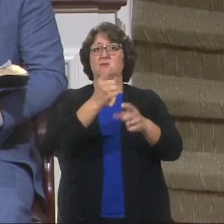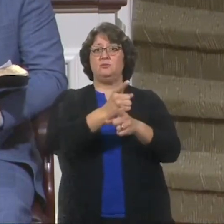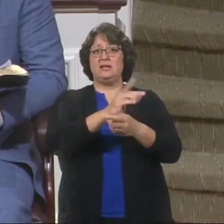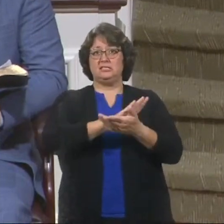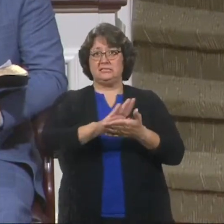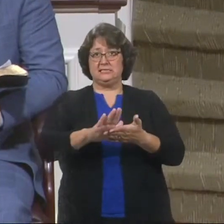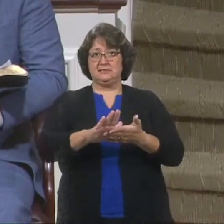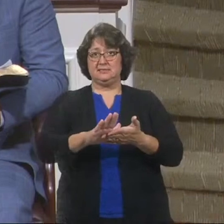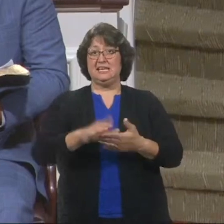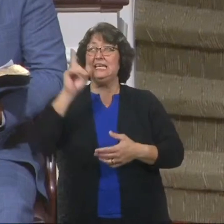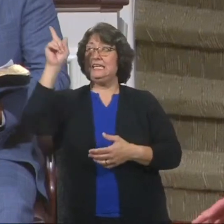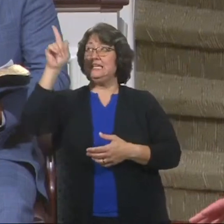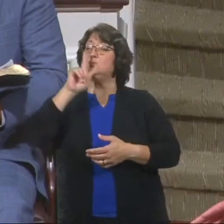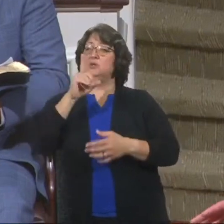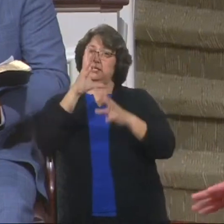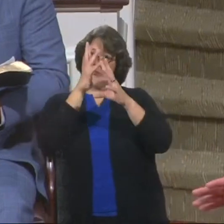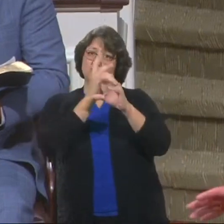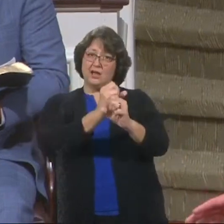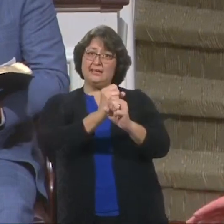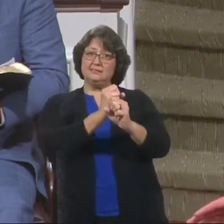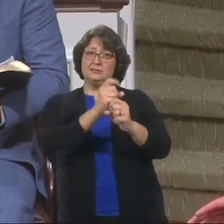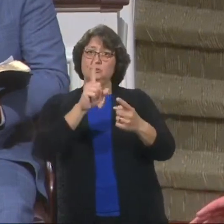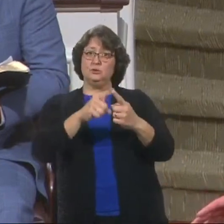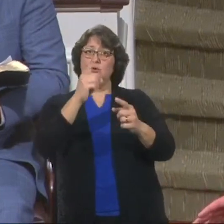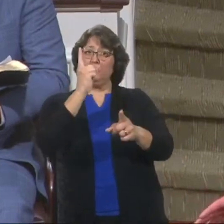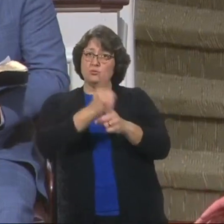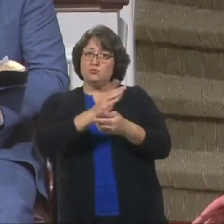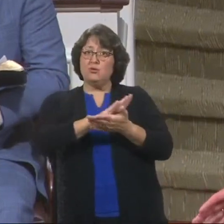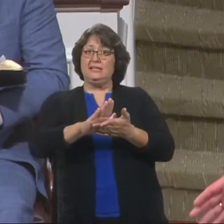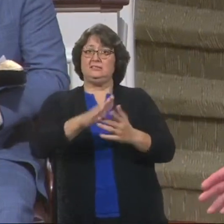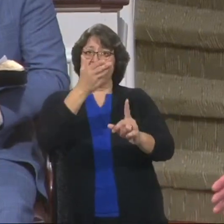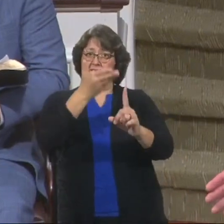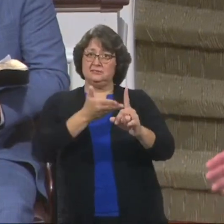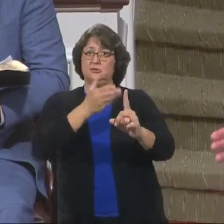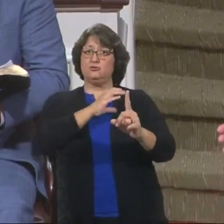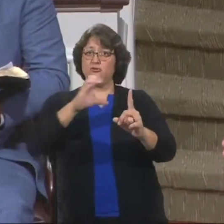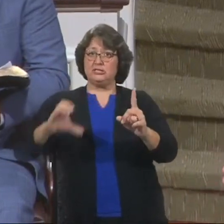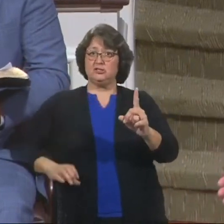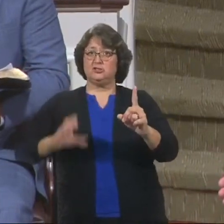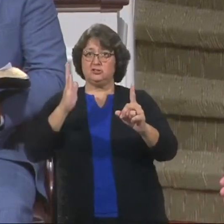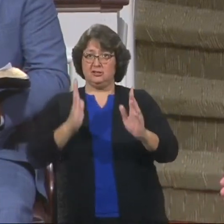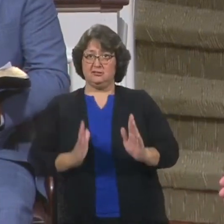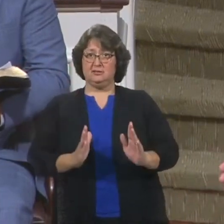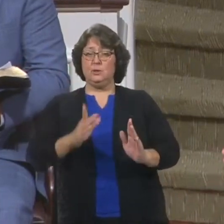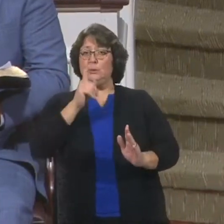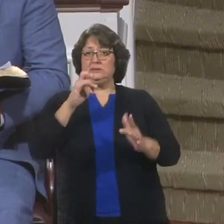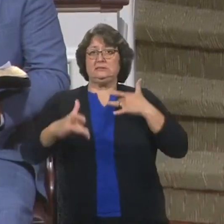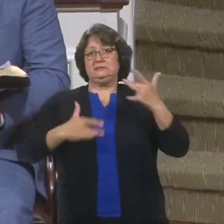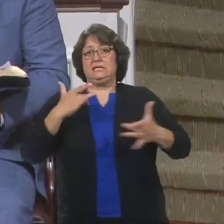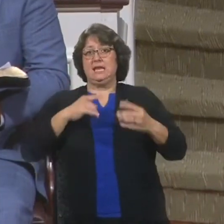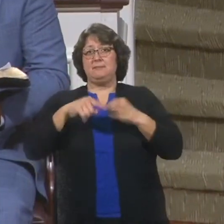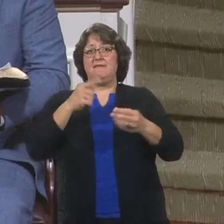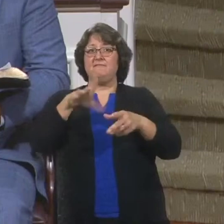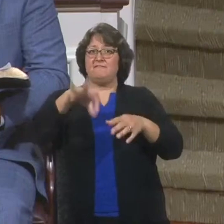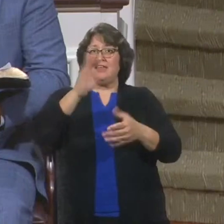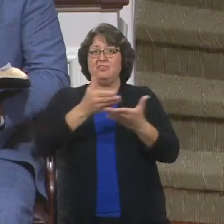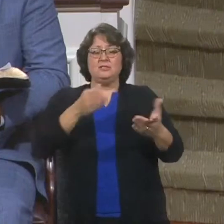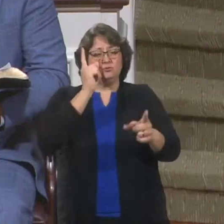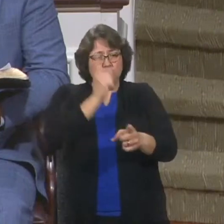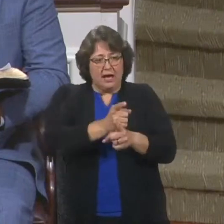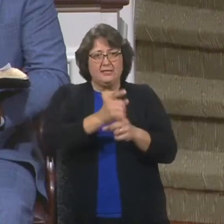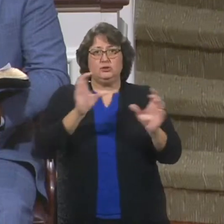He really is attracted to the righteous Christian, to the Christian who is excited about finding out what's the right thing to